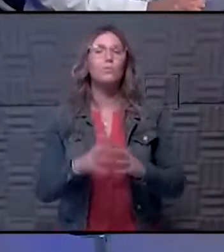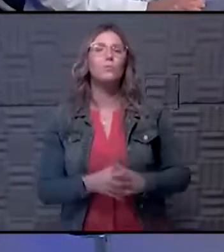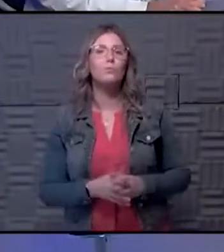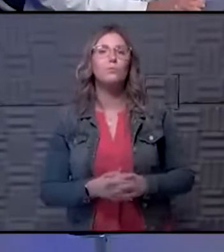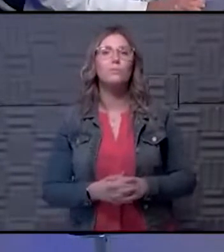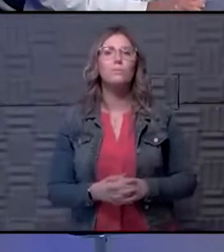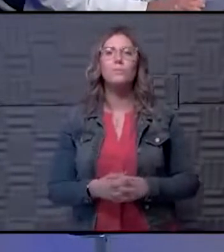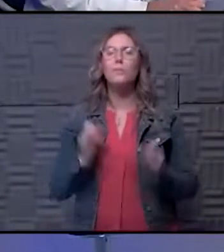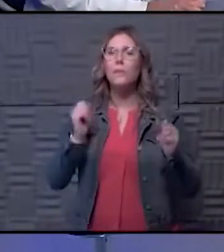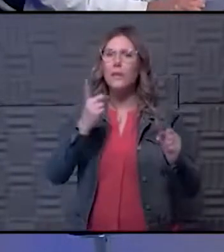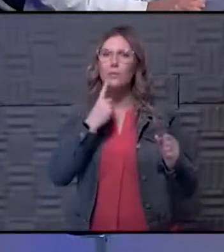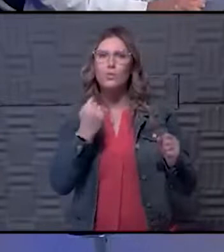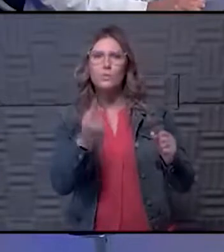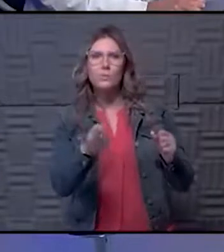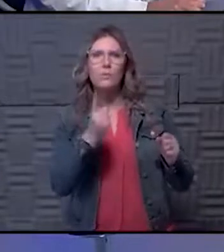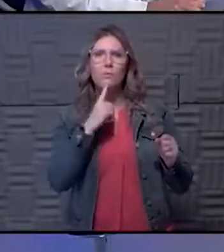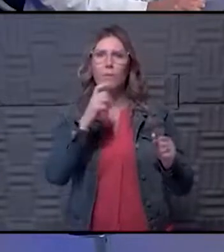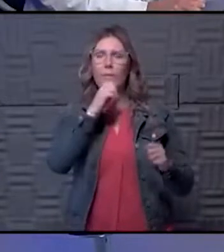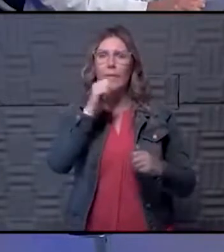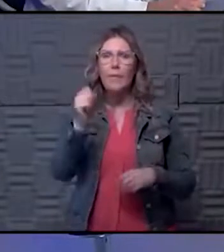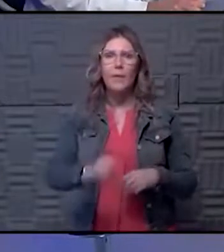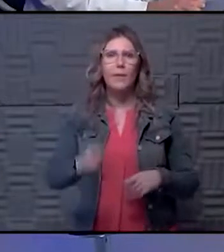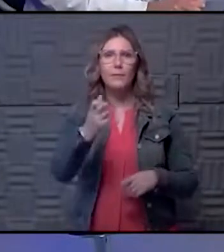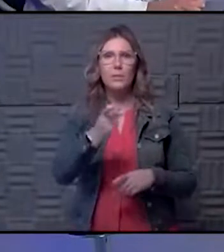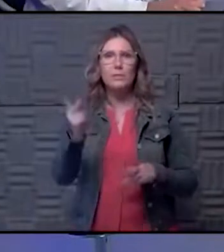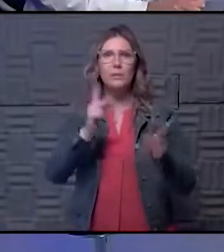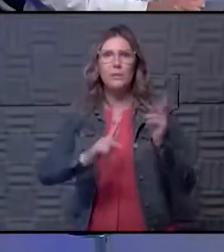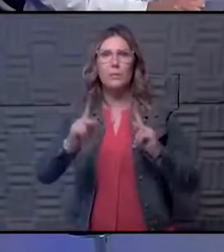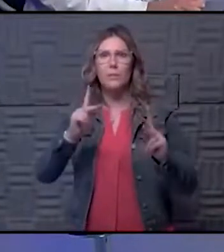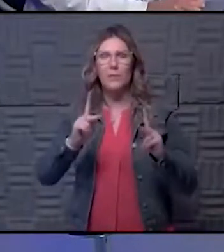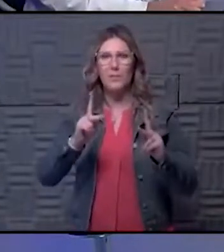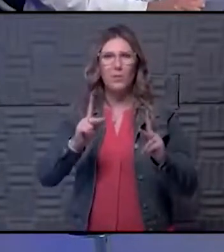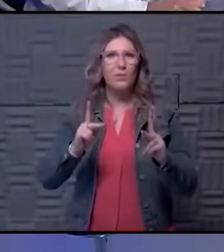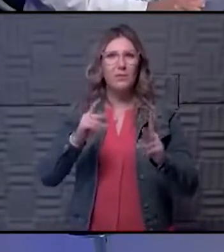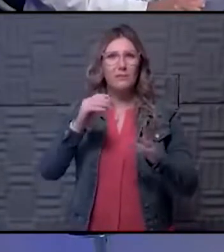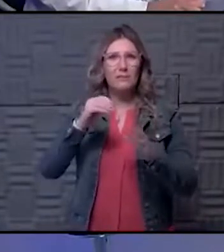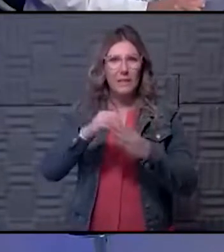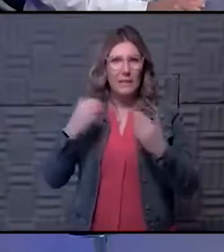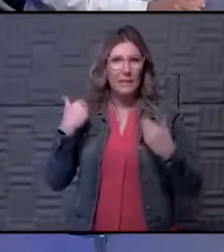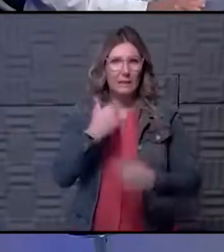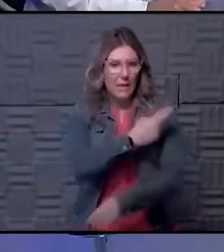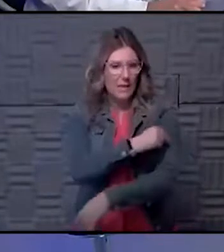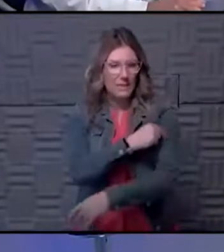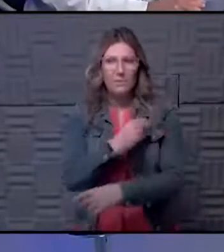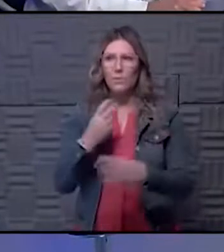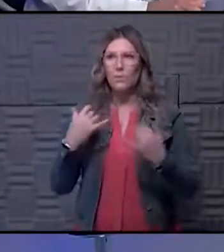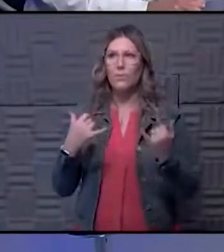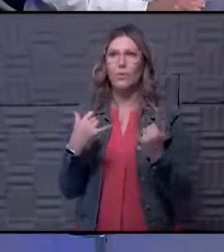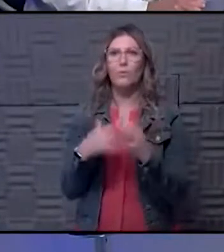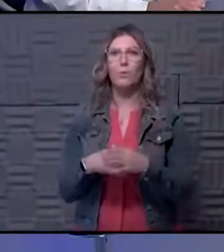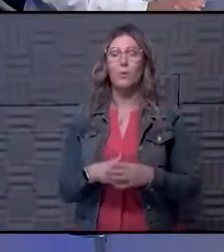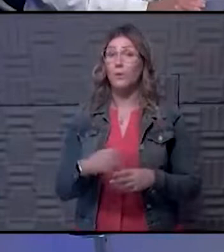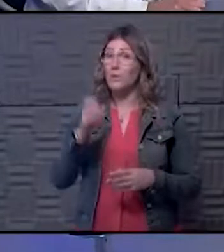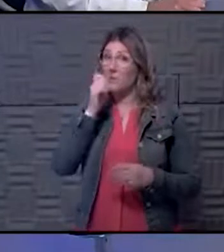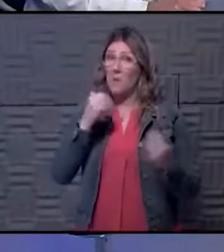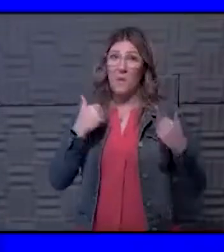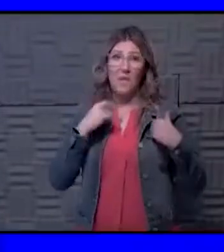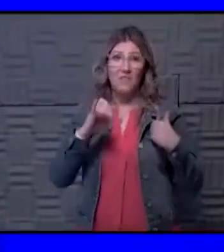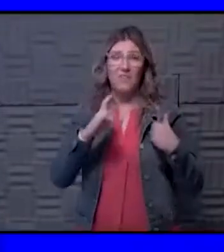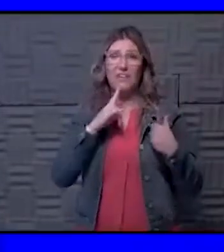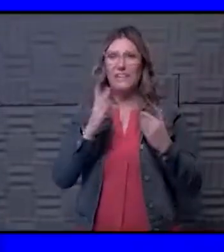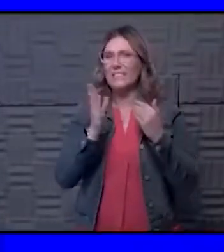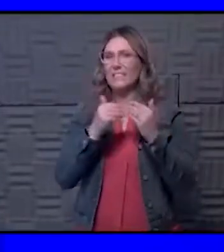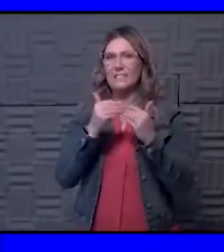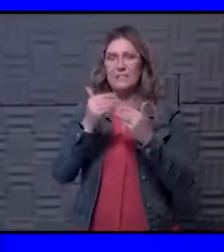can tell her the ages of some of the people that are in the hospital right now. No, Hawkeye? I don't have that. We can easily get